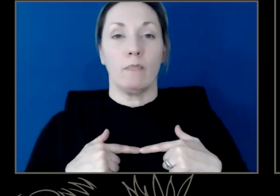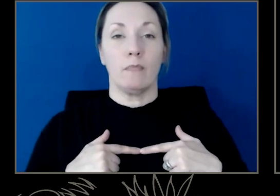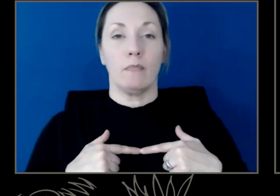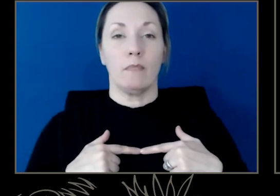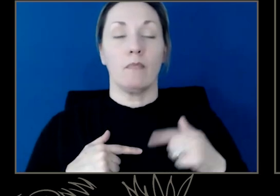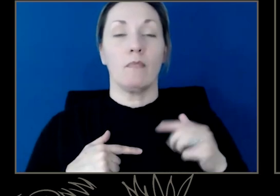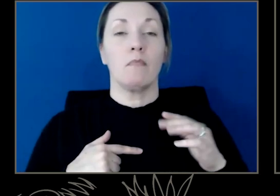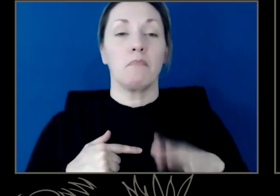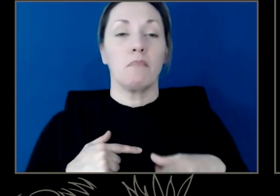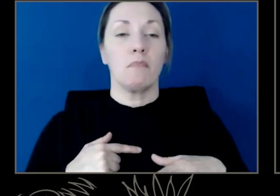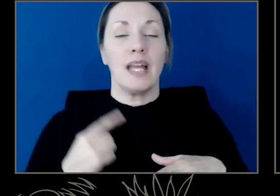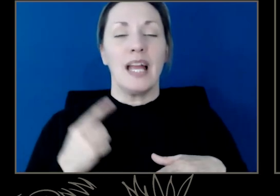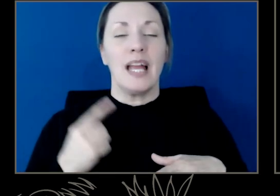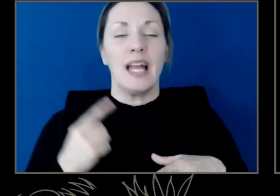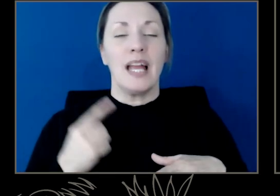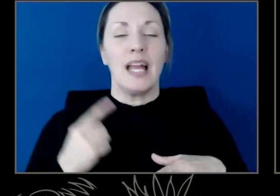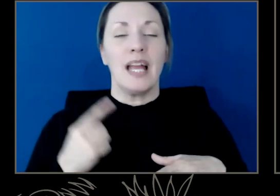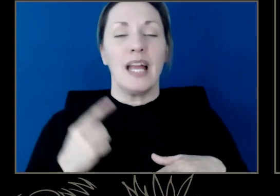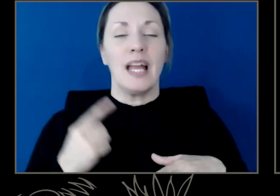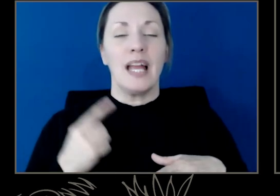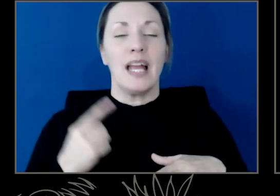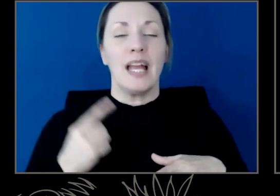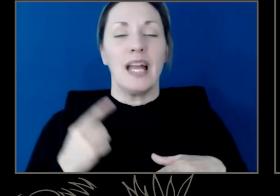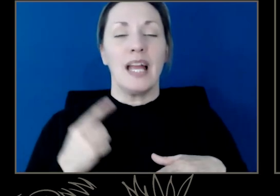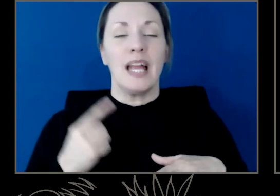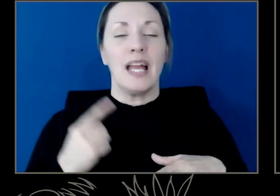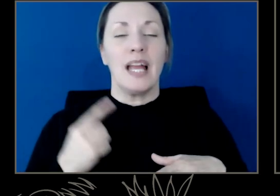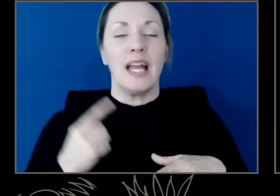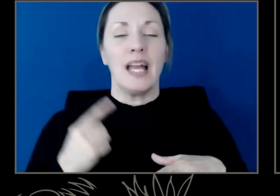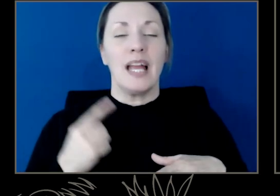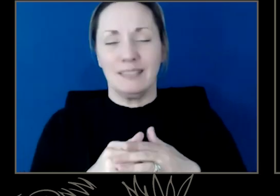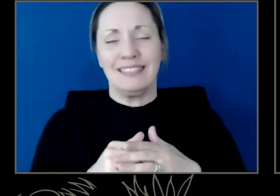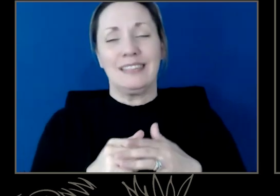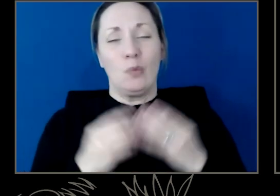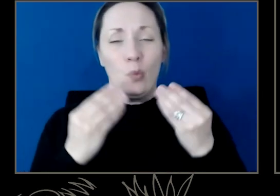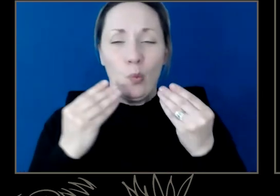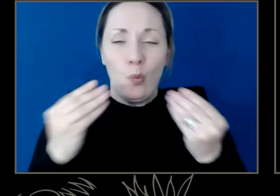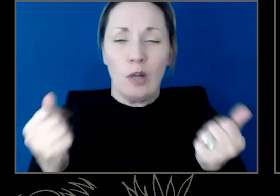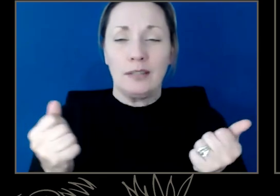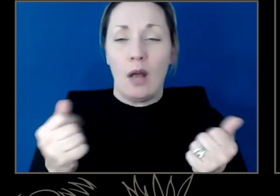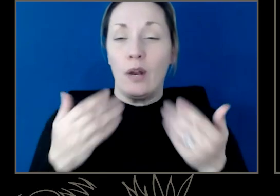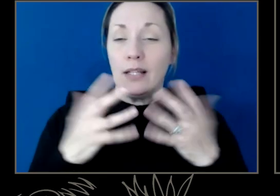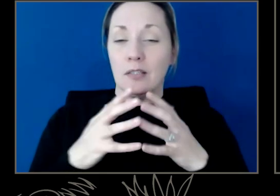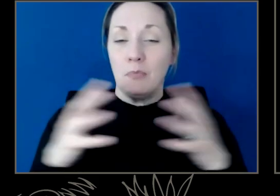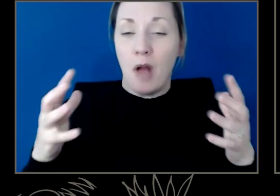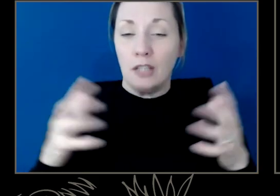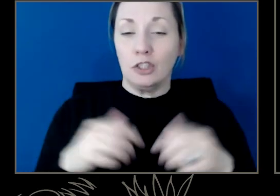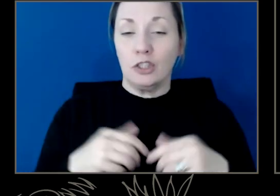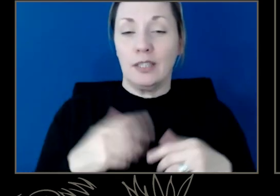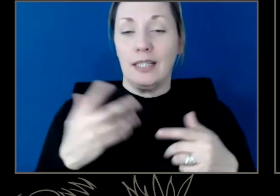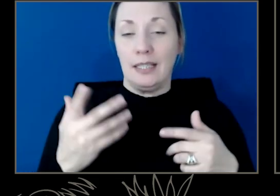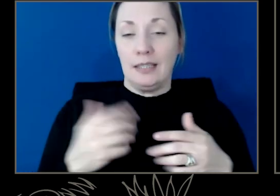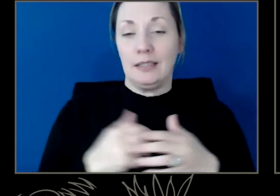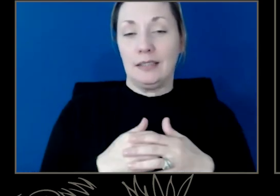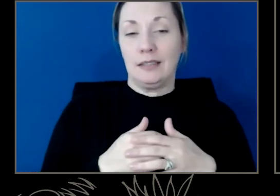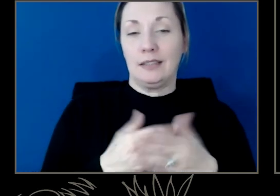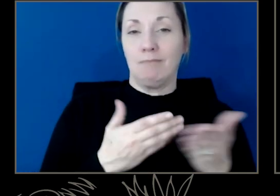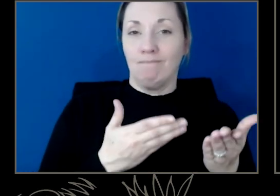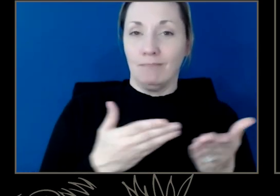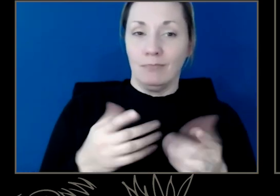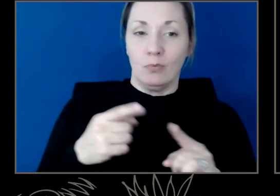hasn't panned out as much is bringing server stuff to the client. But